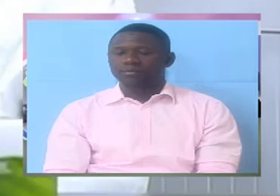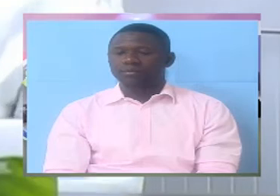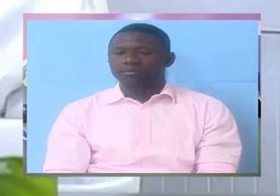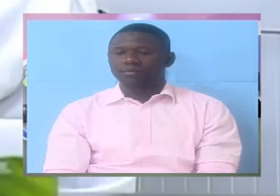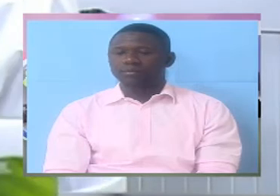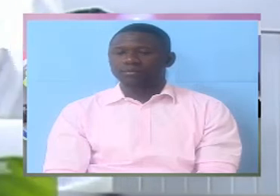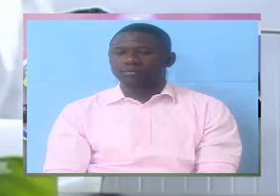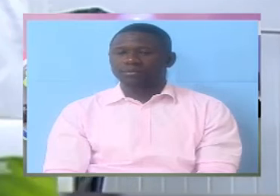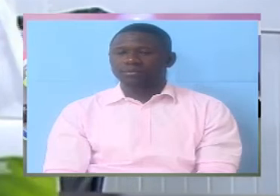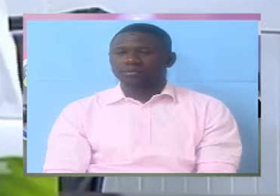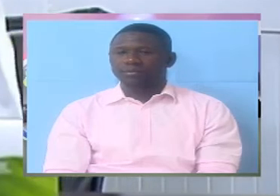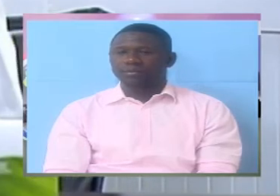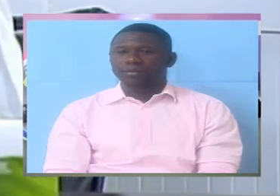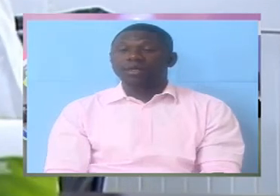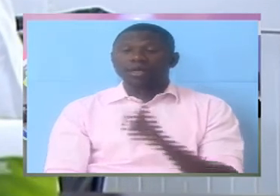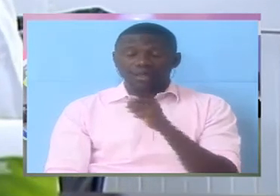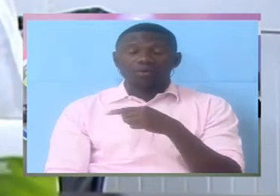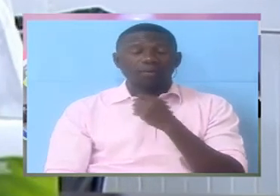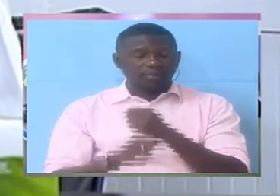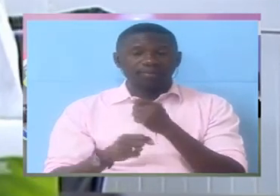That would be a surprise to me, Council.